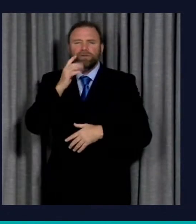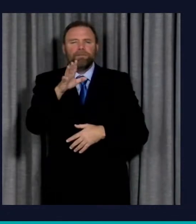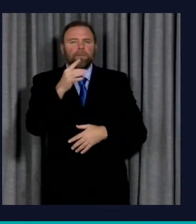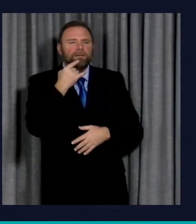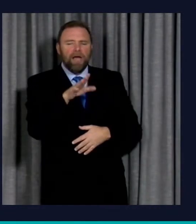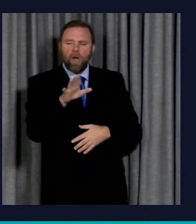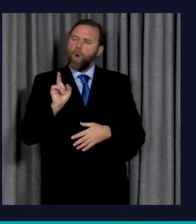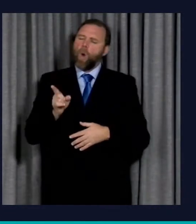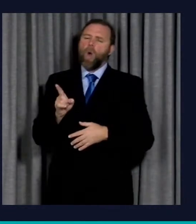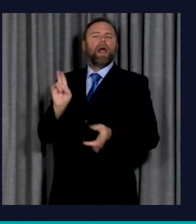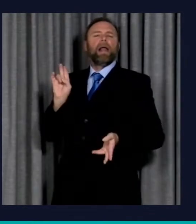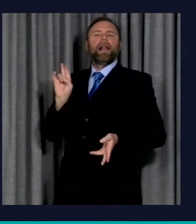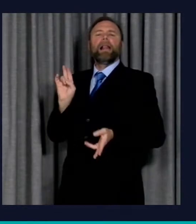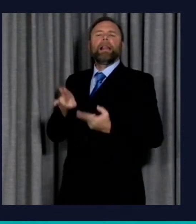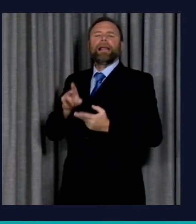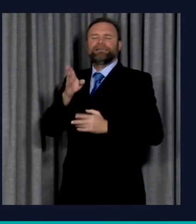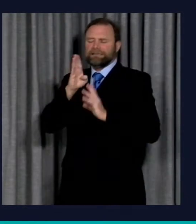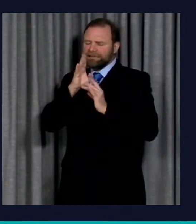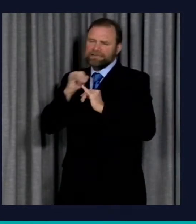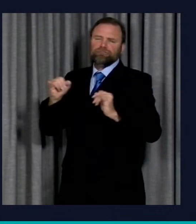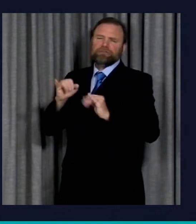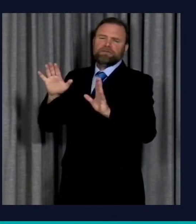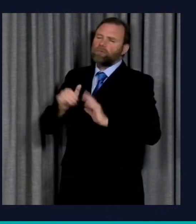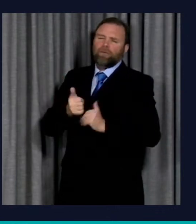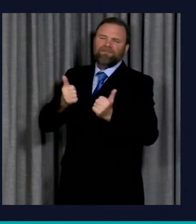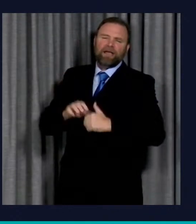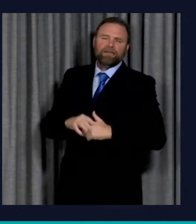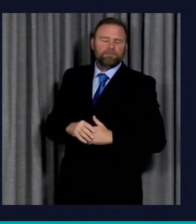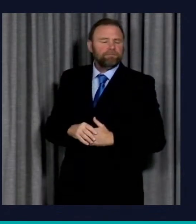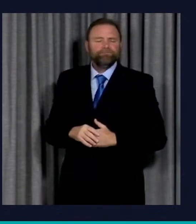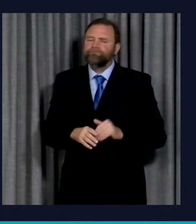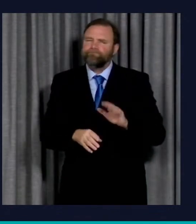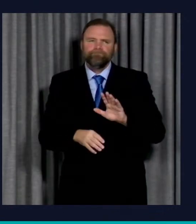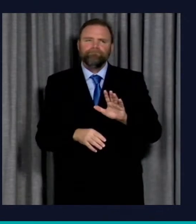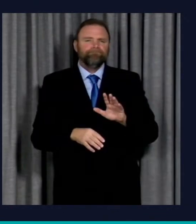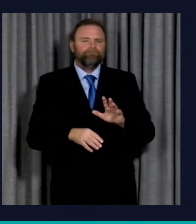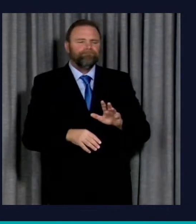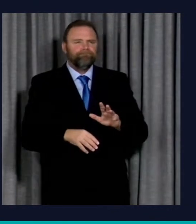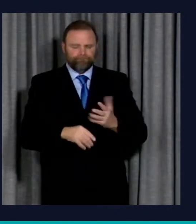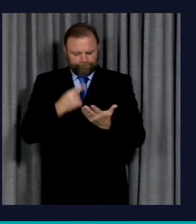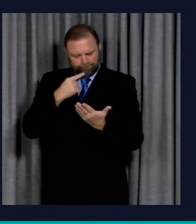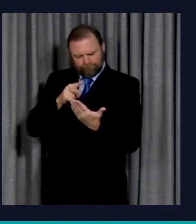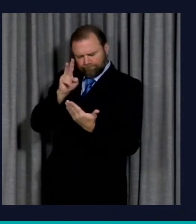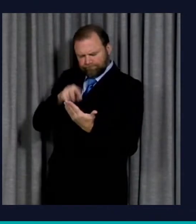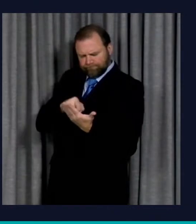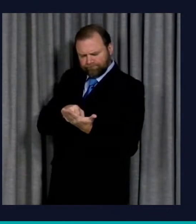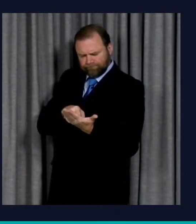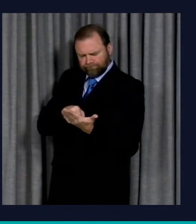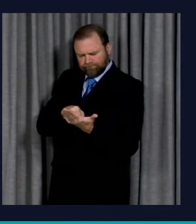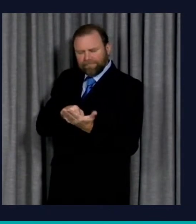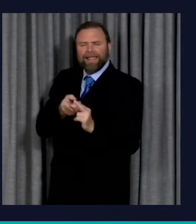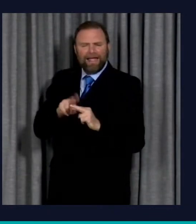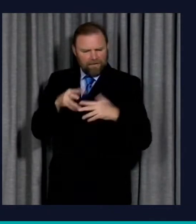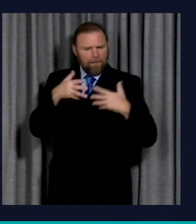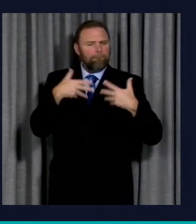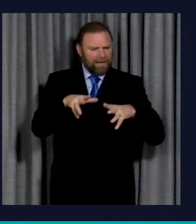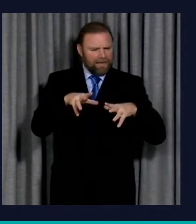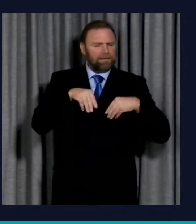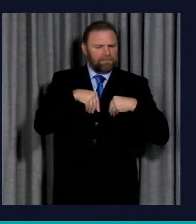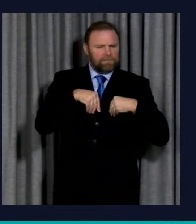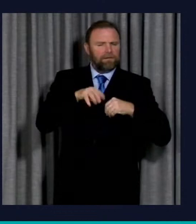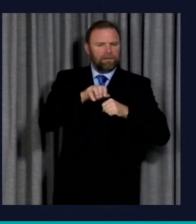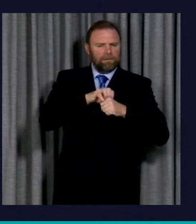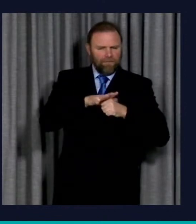Omicron is less serious than Delta. If you've been infected previously, it may be that it is a less